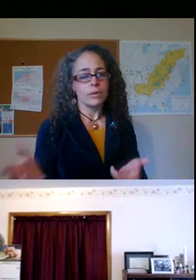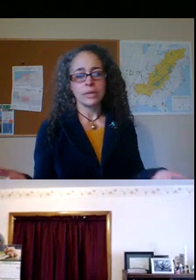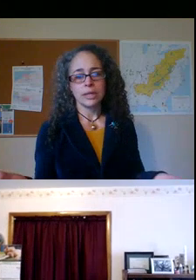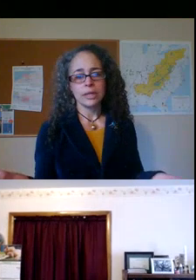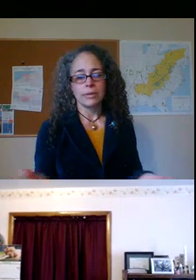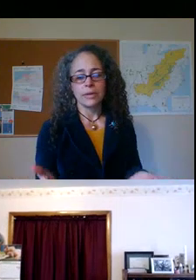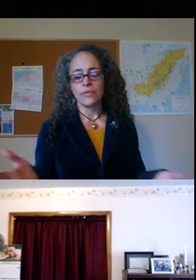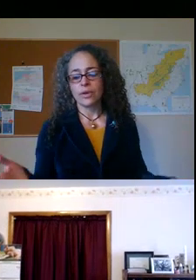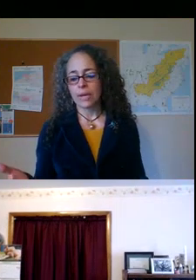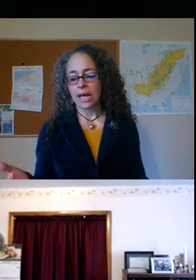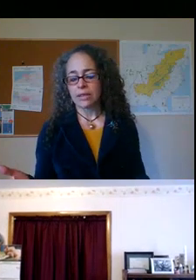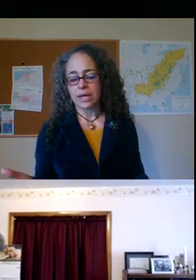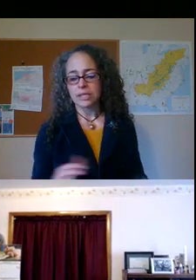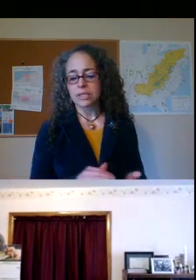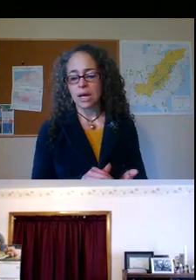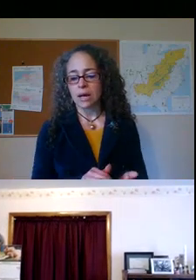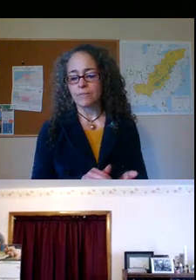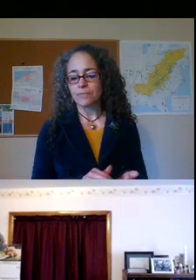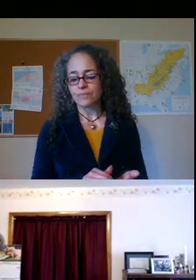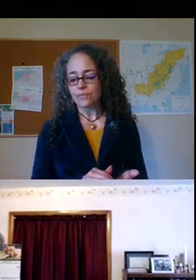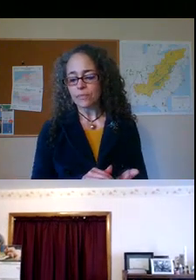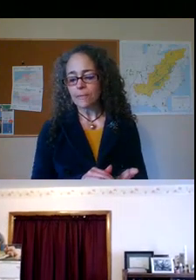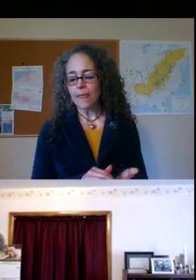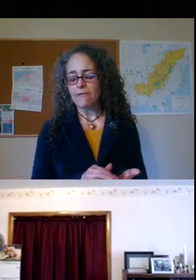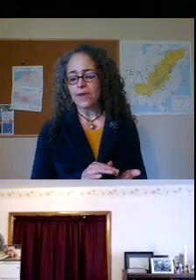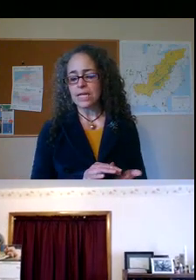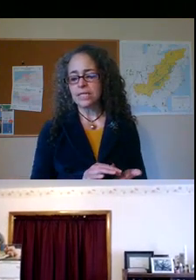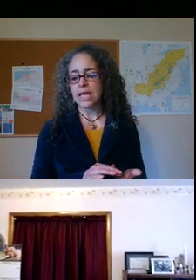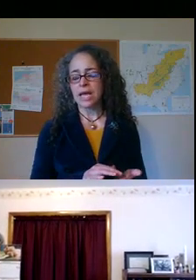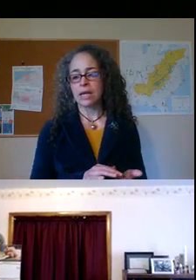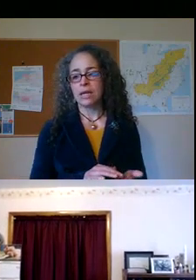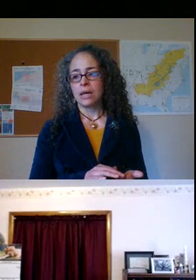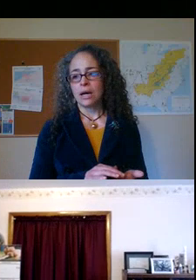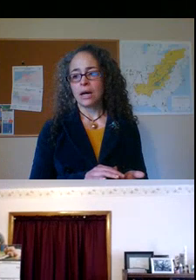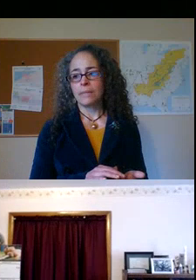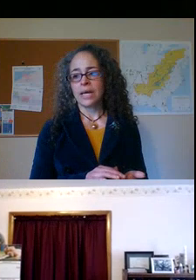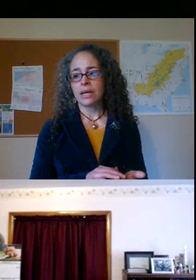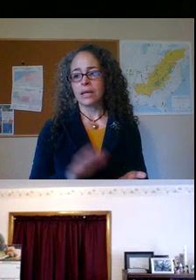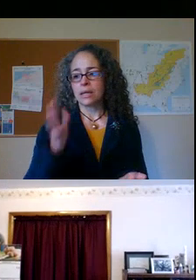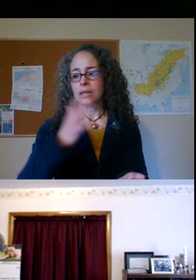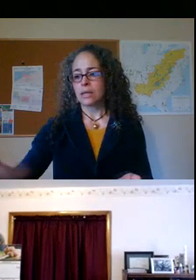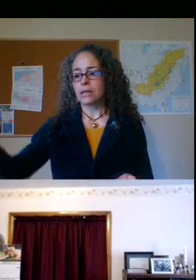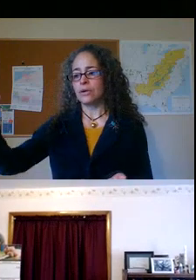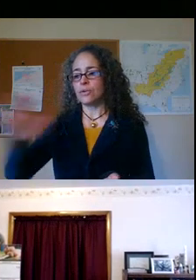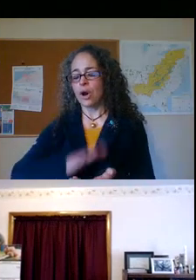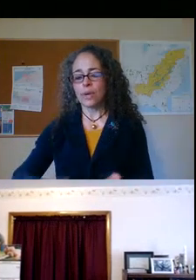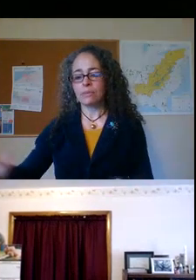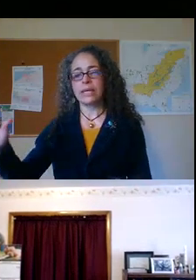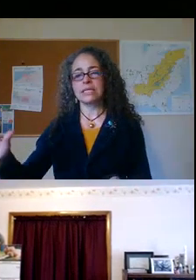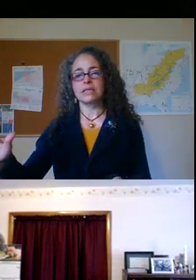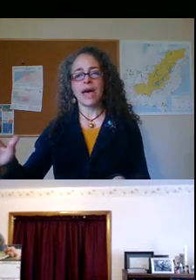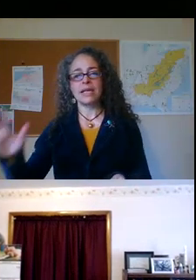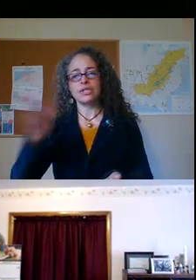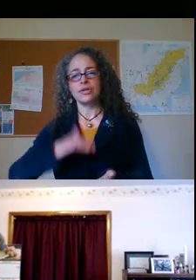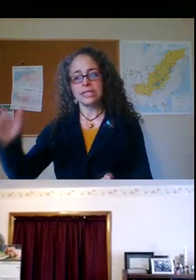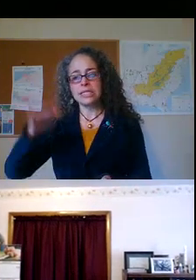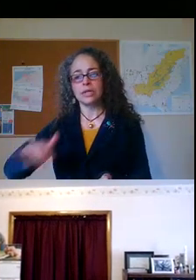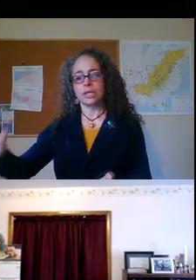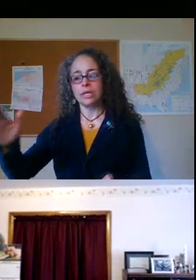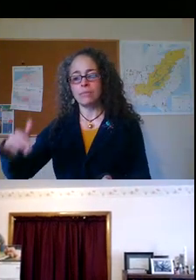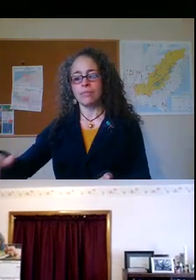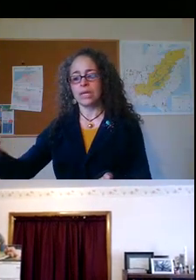if you don't, if you don't get this fund, then it can, go in place of that.